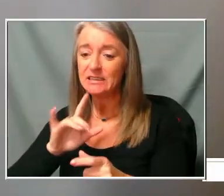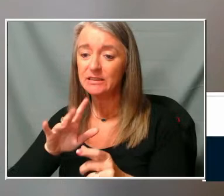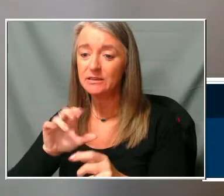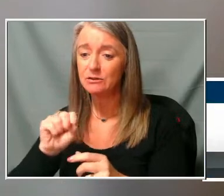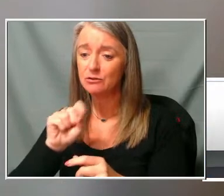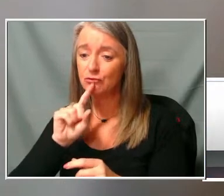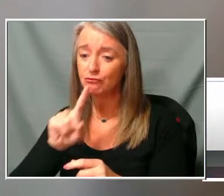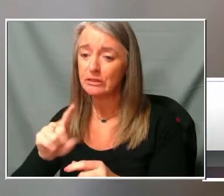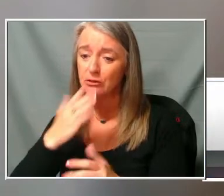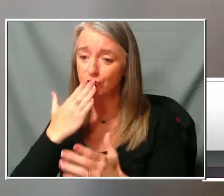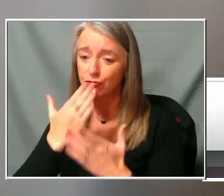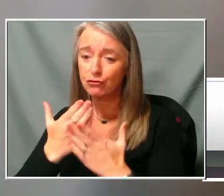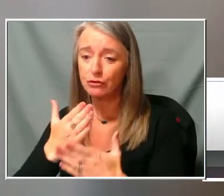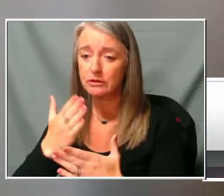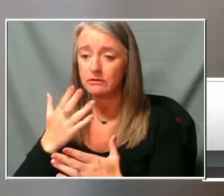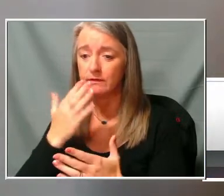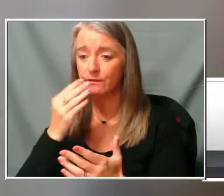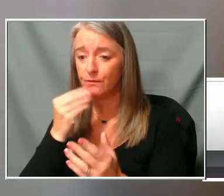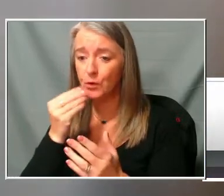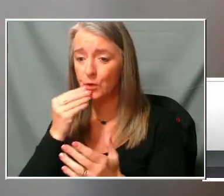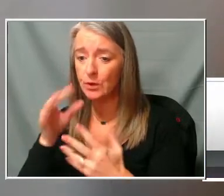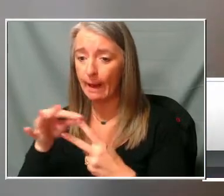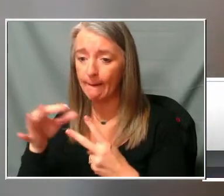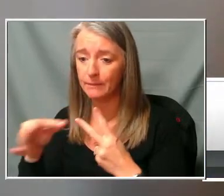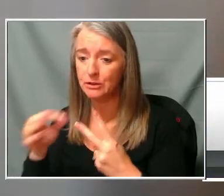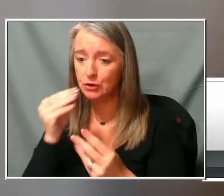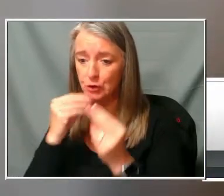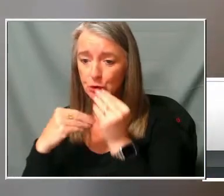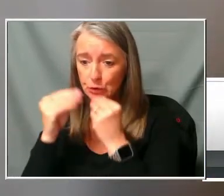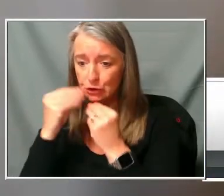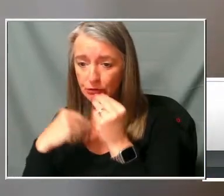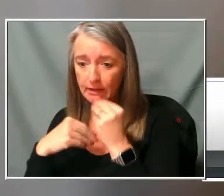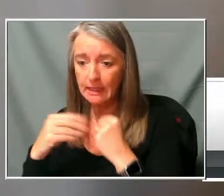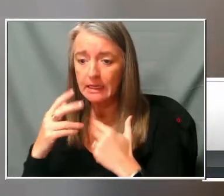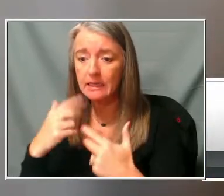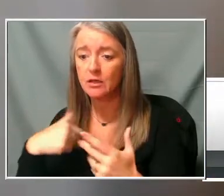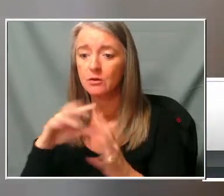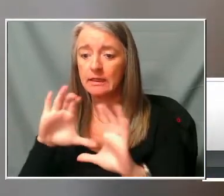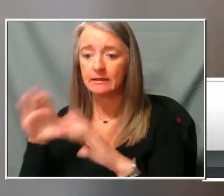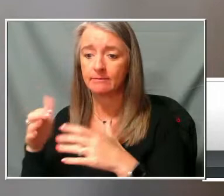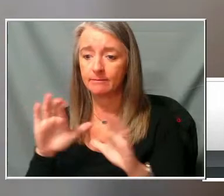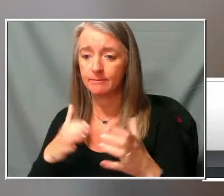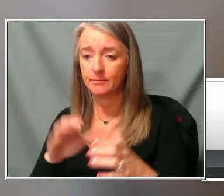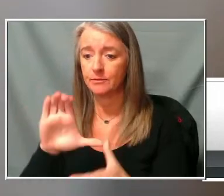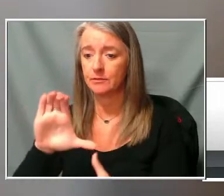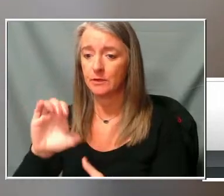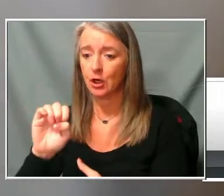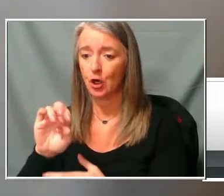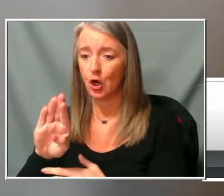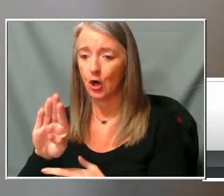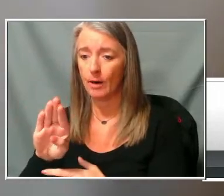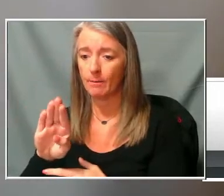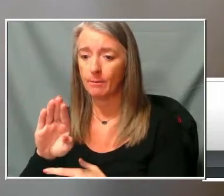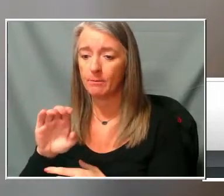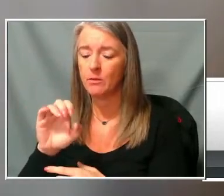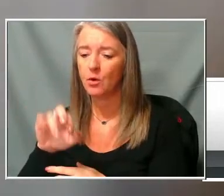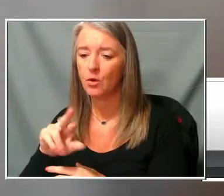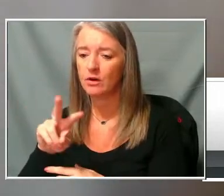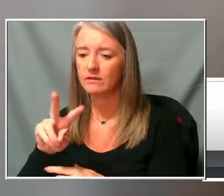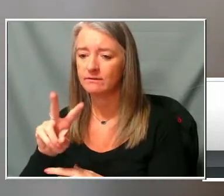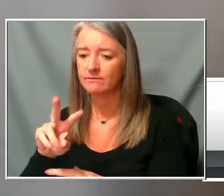super nutrient-dense food option. Nutritionally, we categorize it as a carbohydrate or a starchy